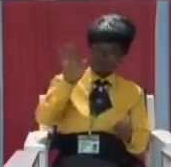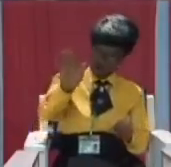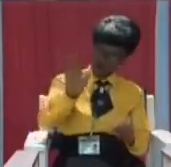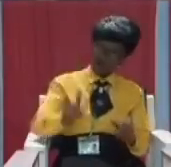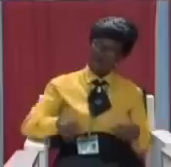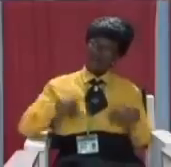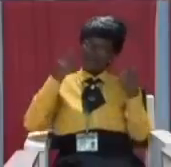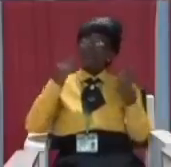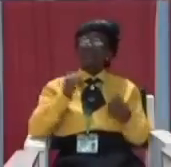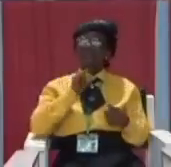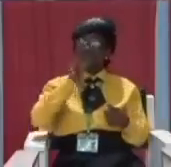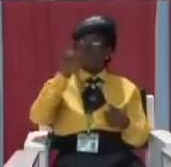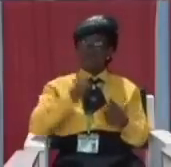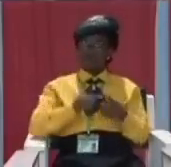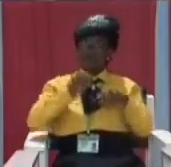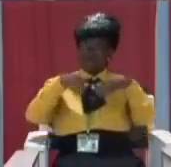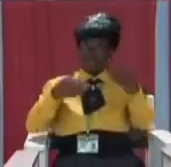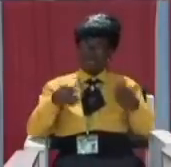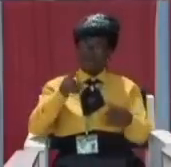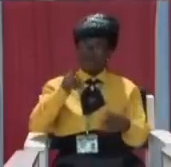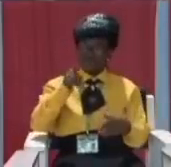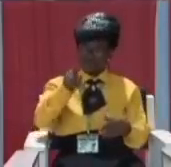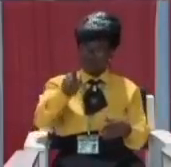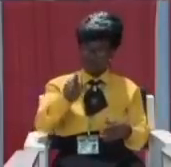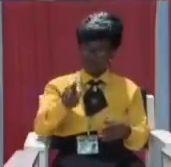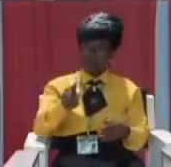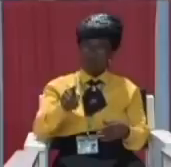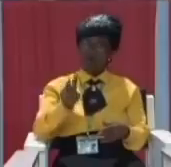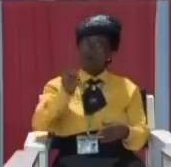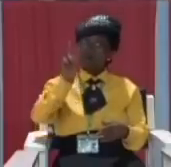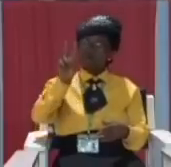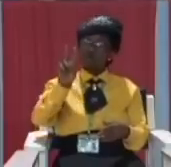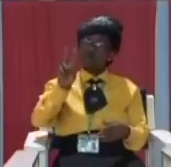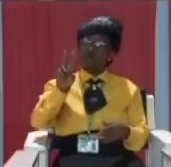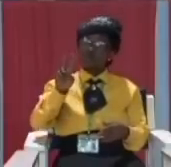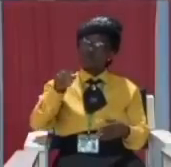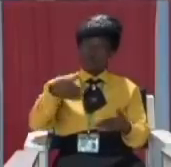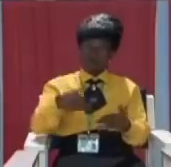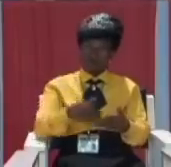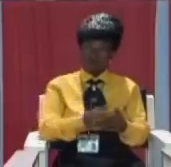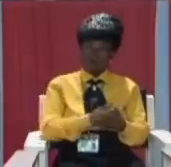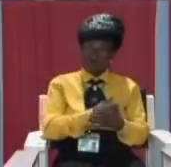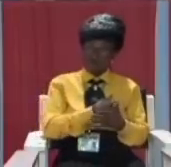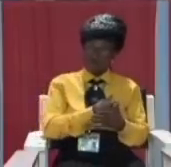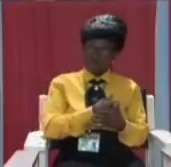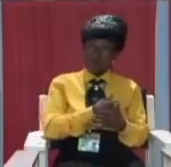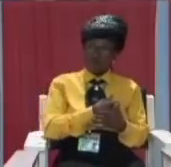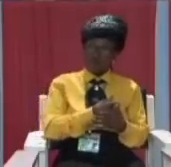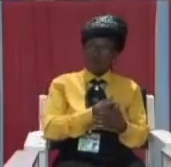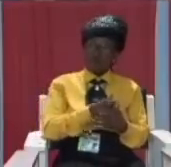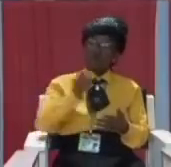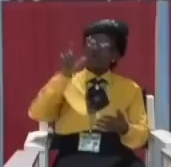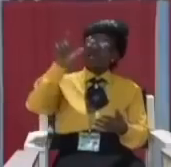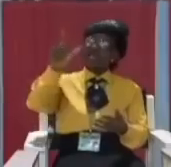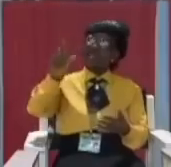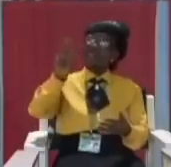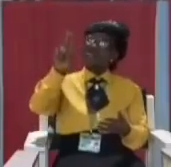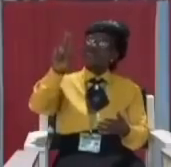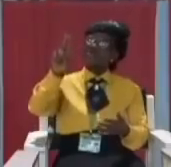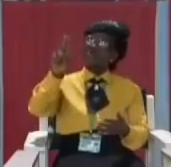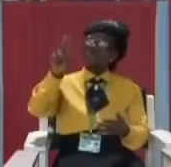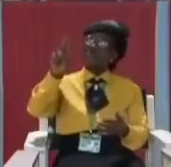is to give you two brand new lungs. He said you can receive it right now.